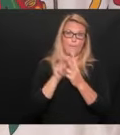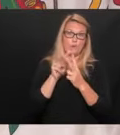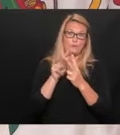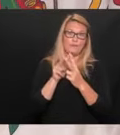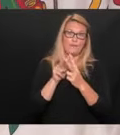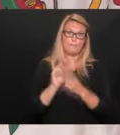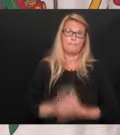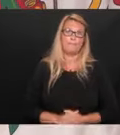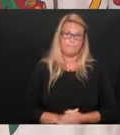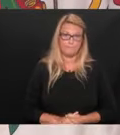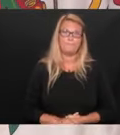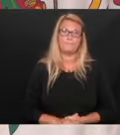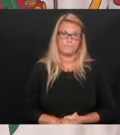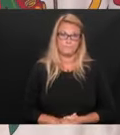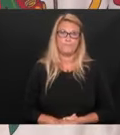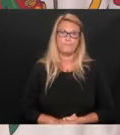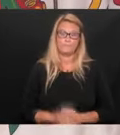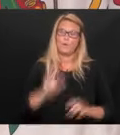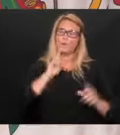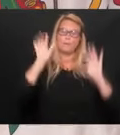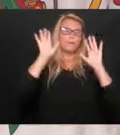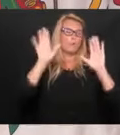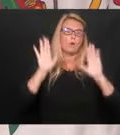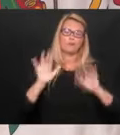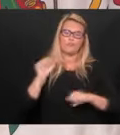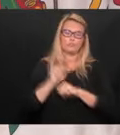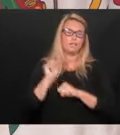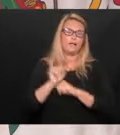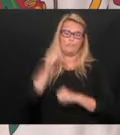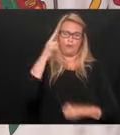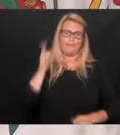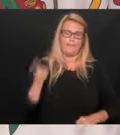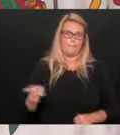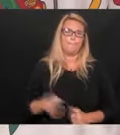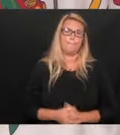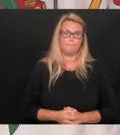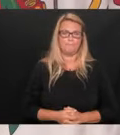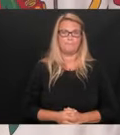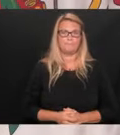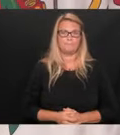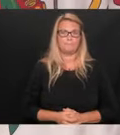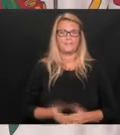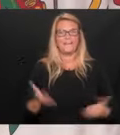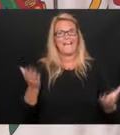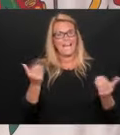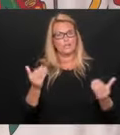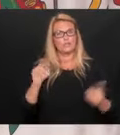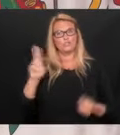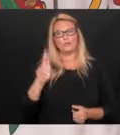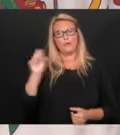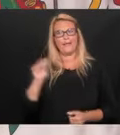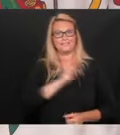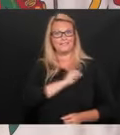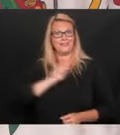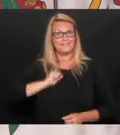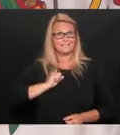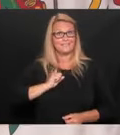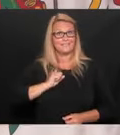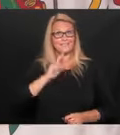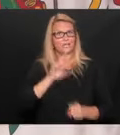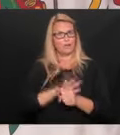these men. Both these men will do a wonderful job. You know, and I urge the U.S. Senate to absolutely confirm